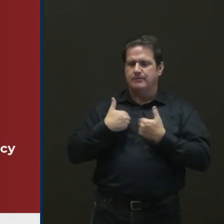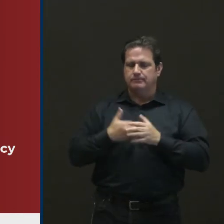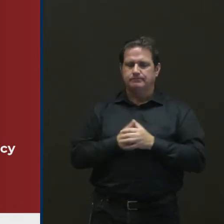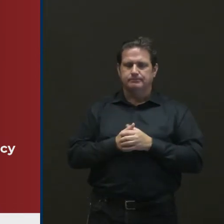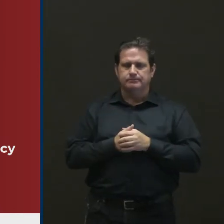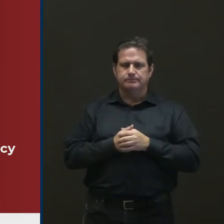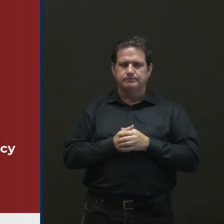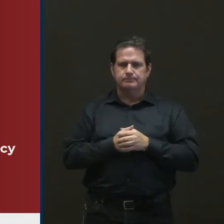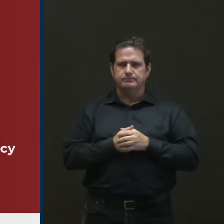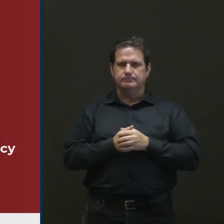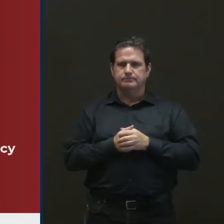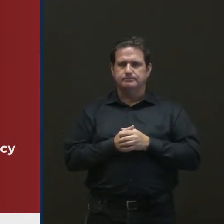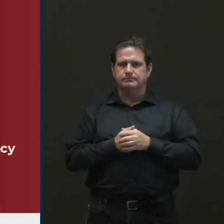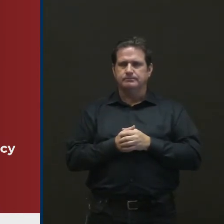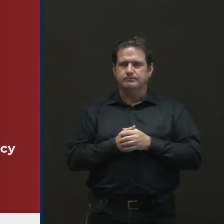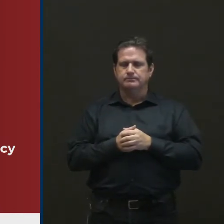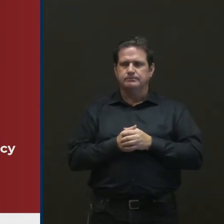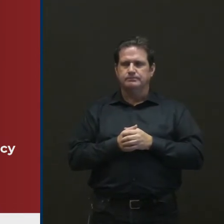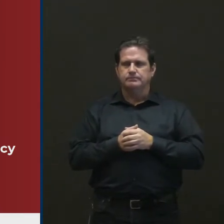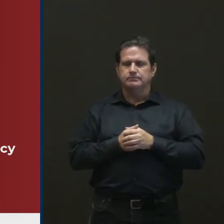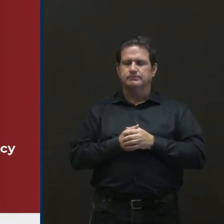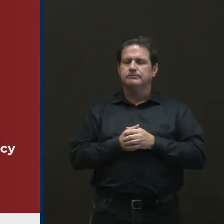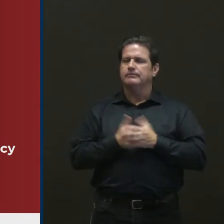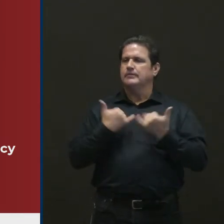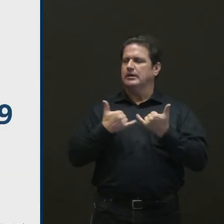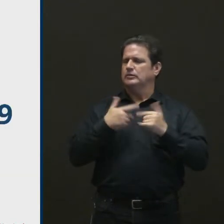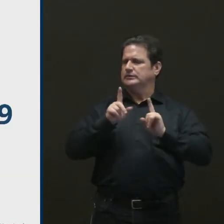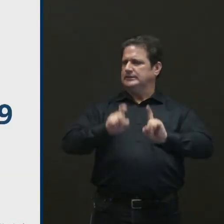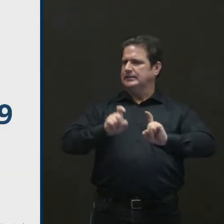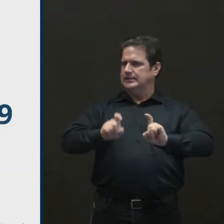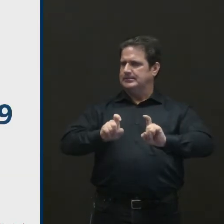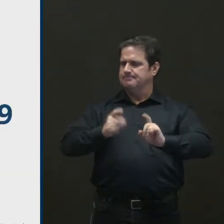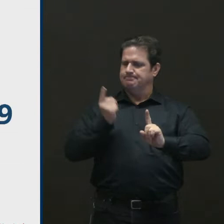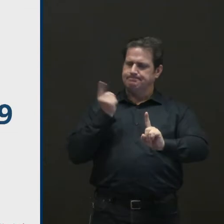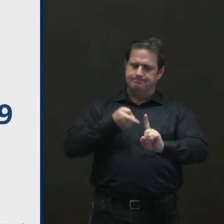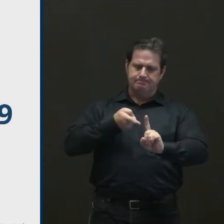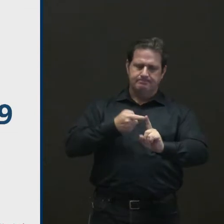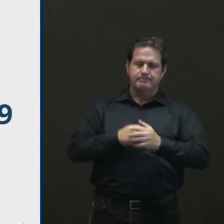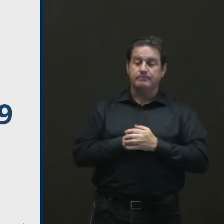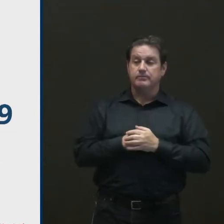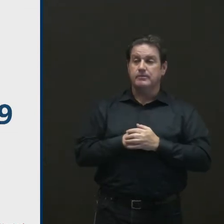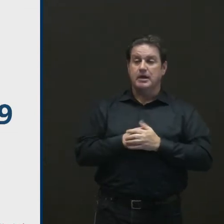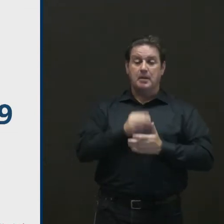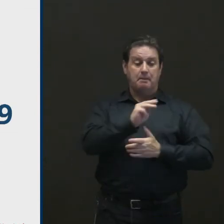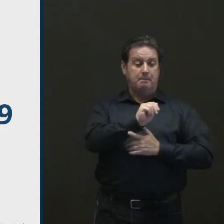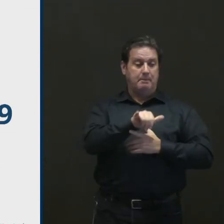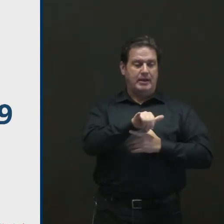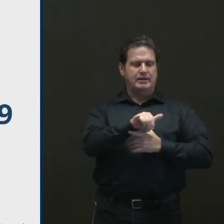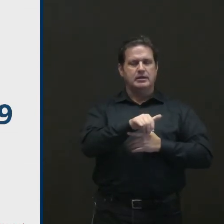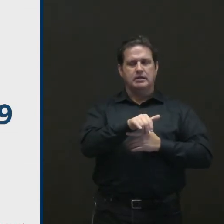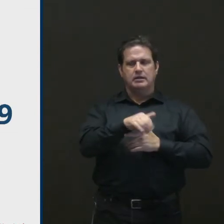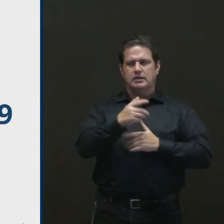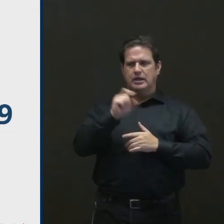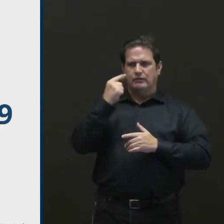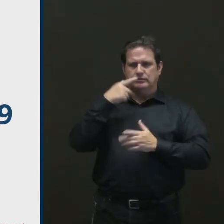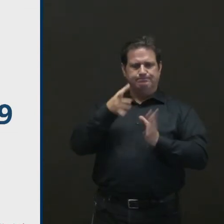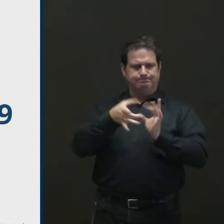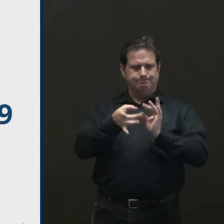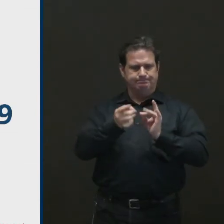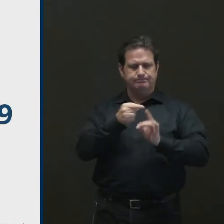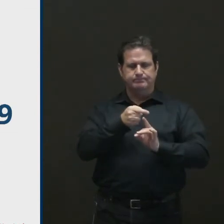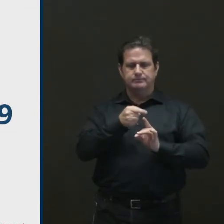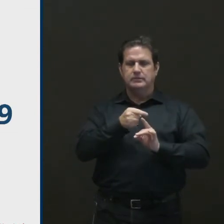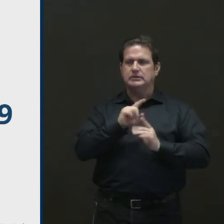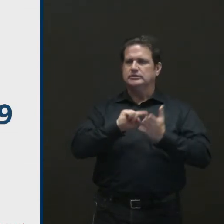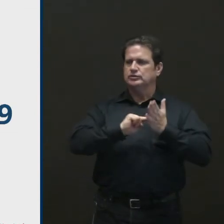state. So that going into testing. So at the end of May, if ever, as the governor alluded to earlier,